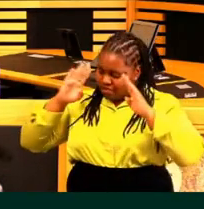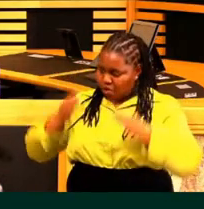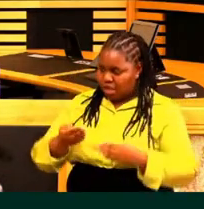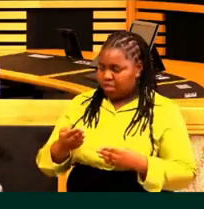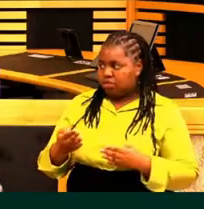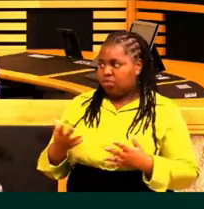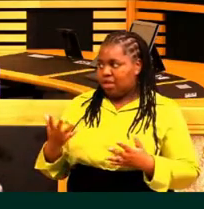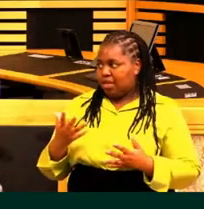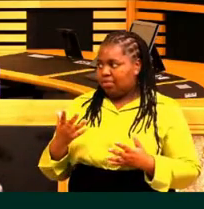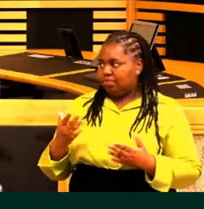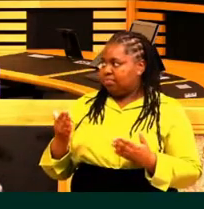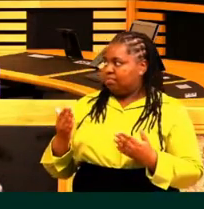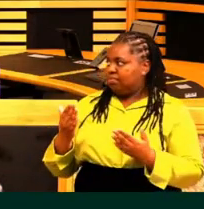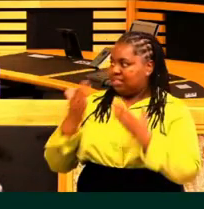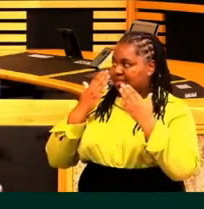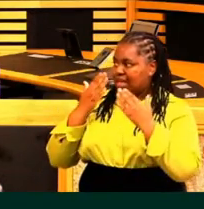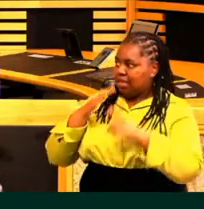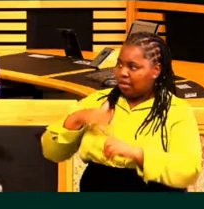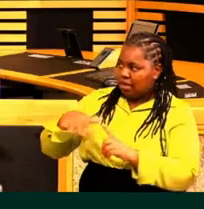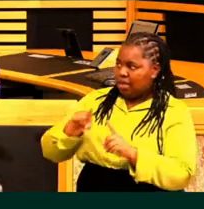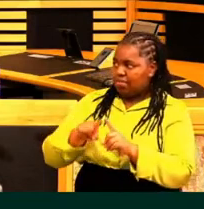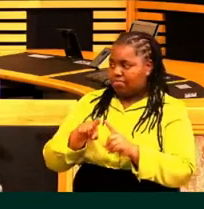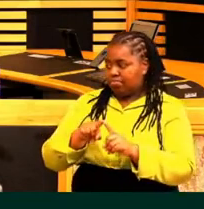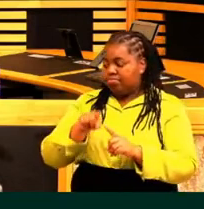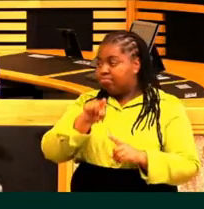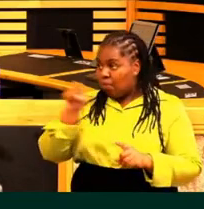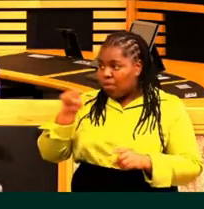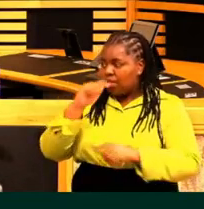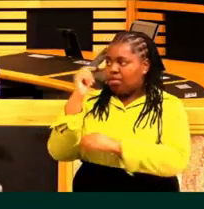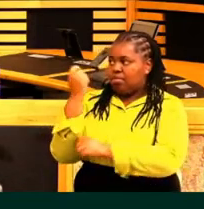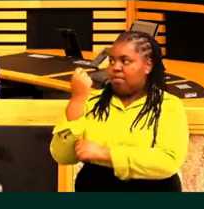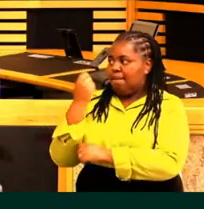on focused study areas of canopies